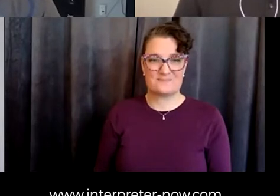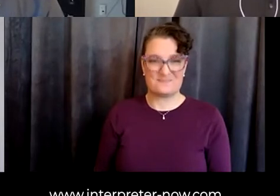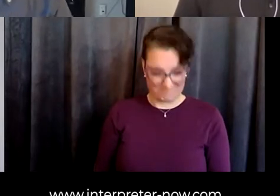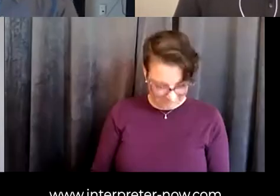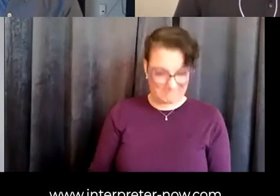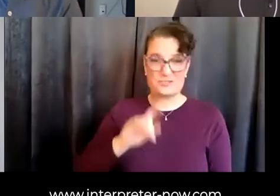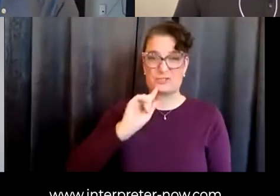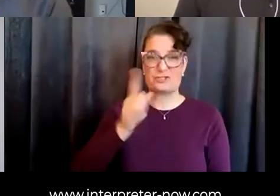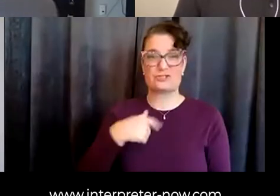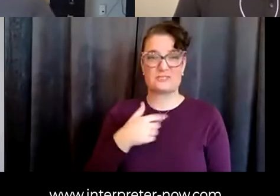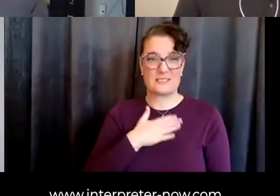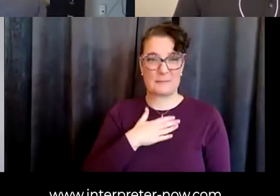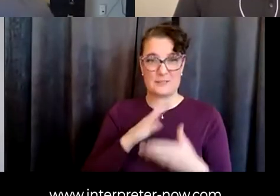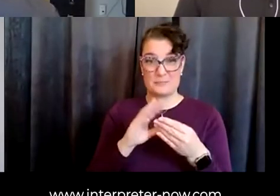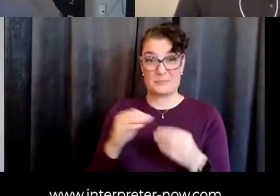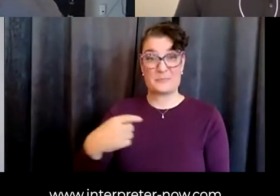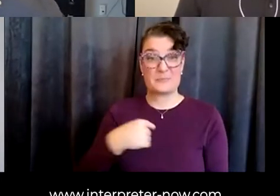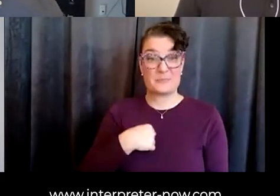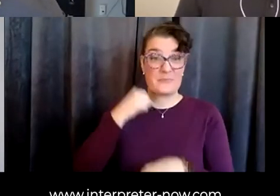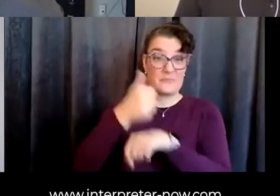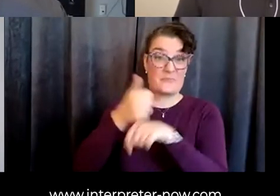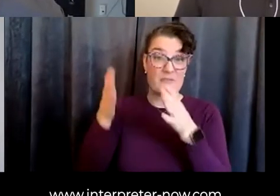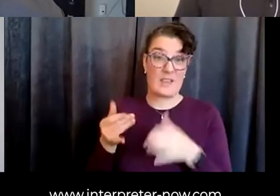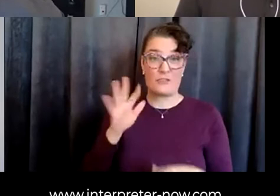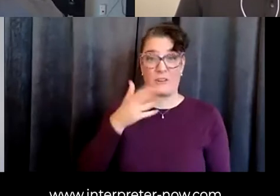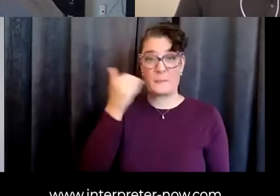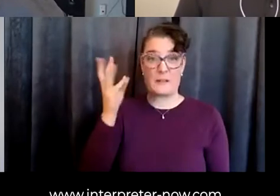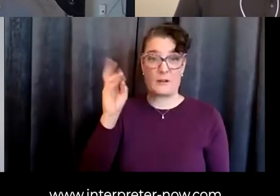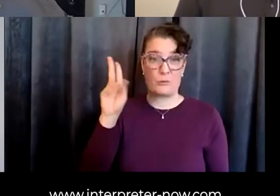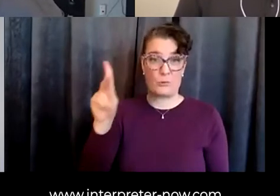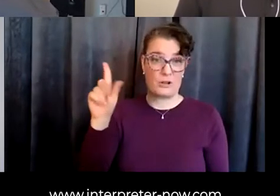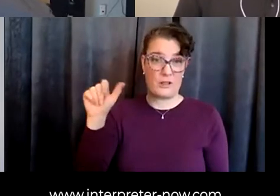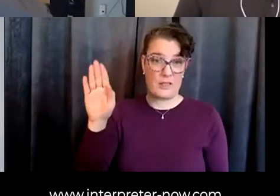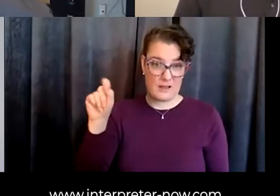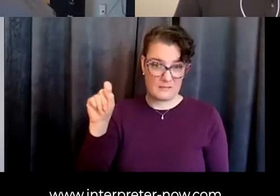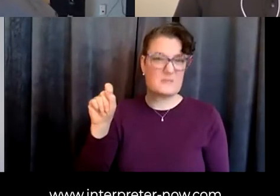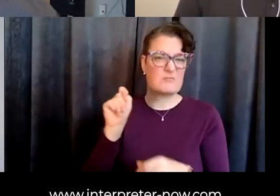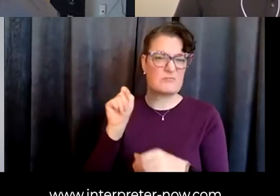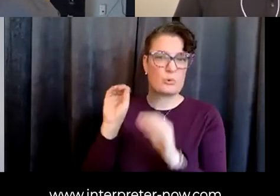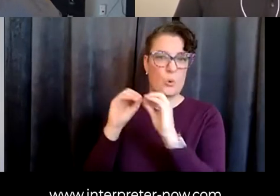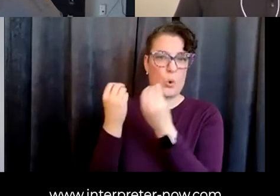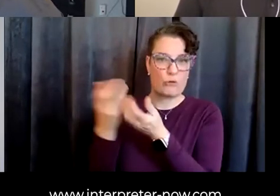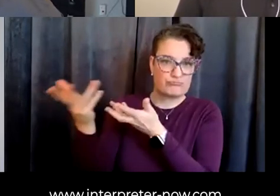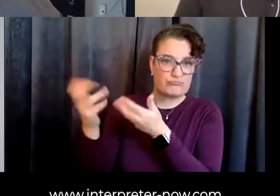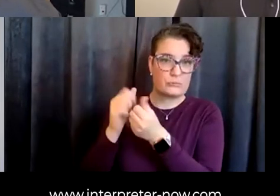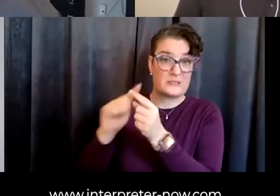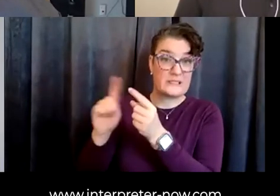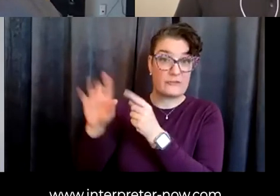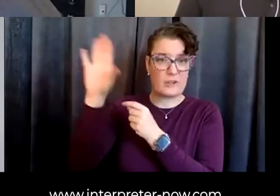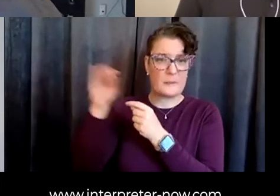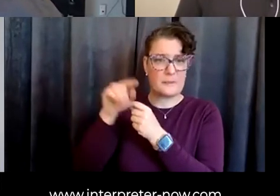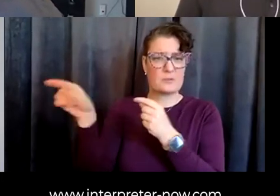Sure, I'm happy to. So I am the founder of Better Work Labs, which is an organization that works with companies who want to create